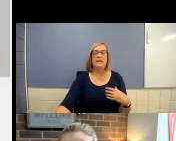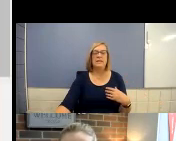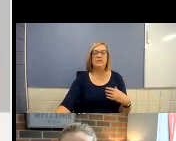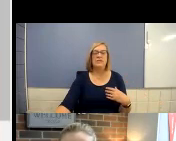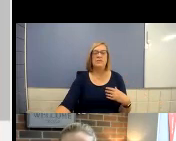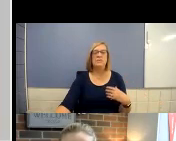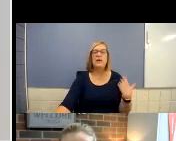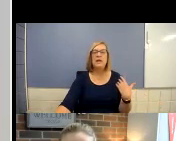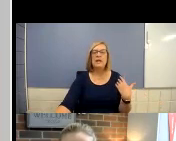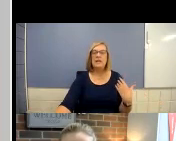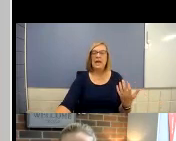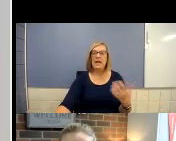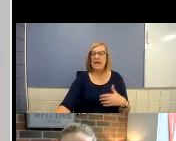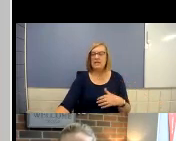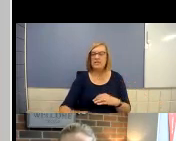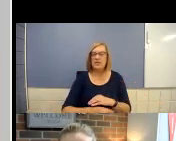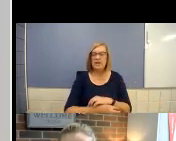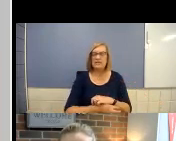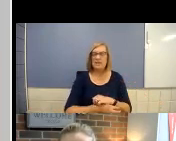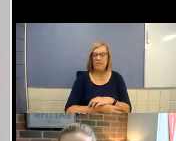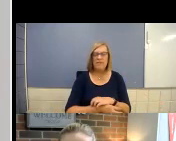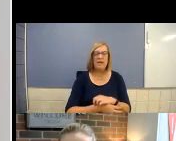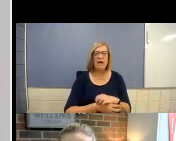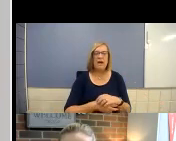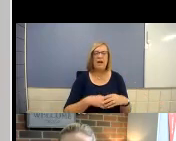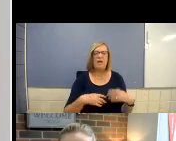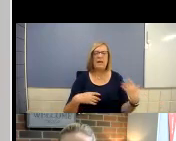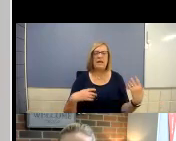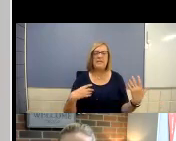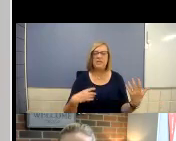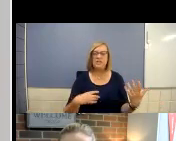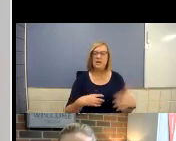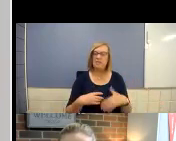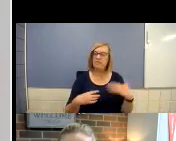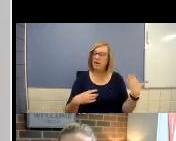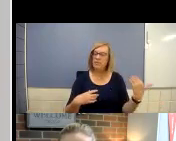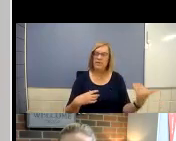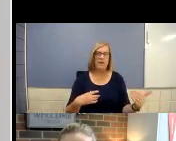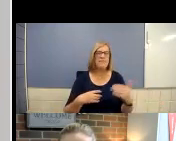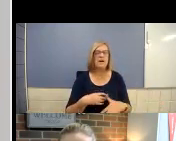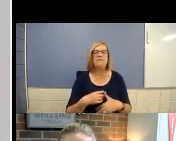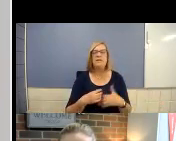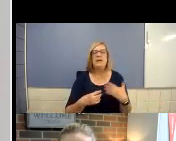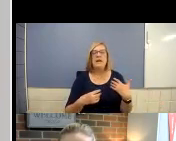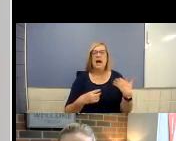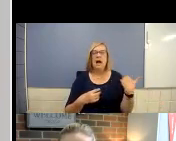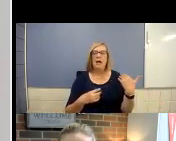get into the AAS degree itself. It starts off right where you left